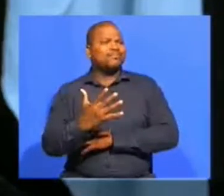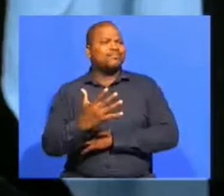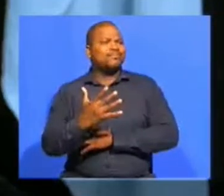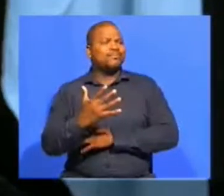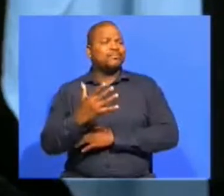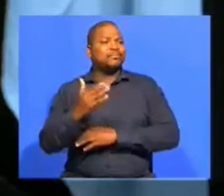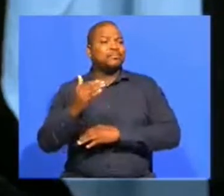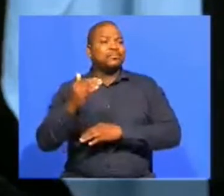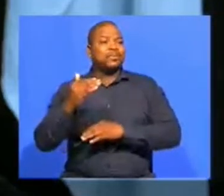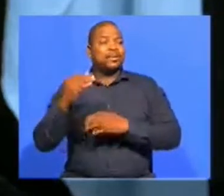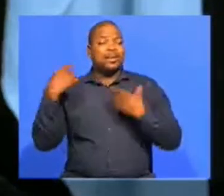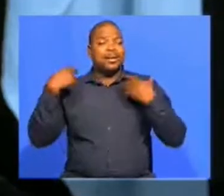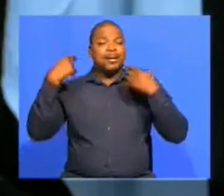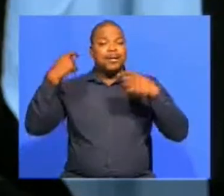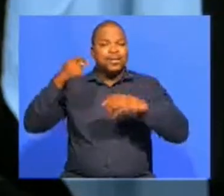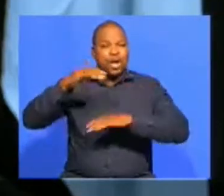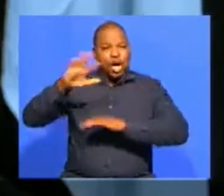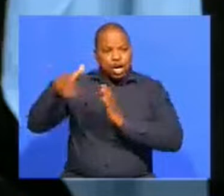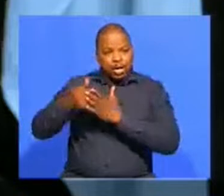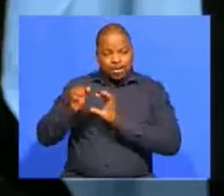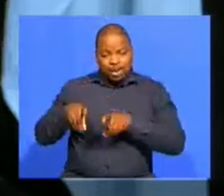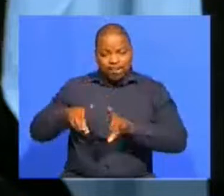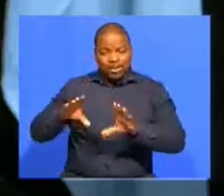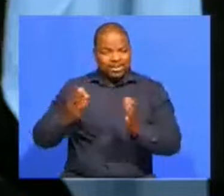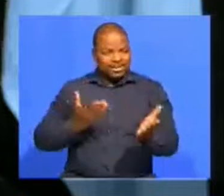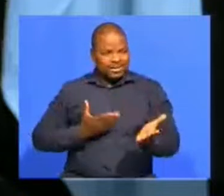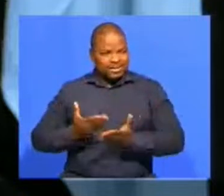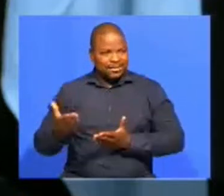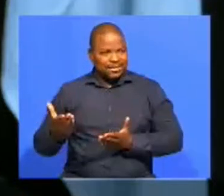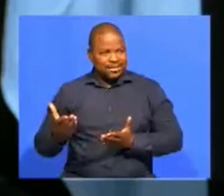top echelon of my government's public service,